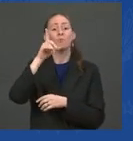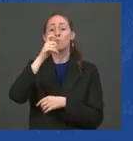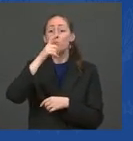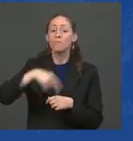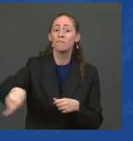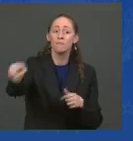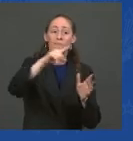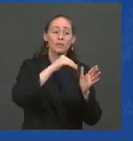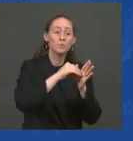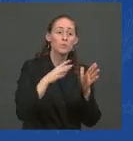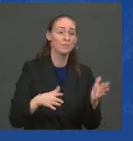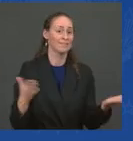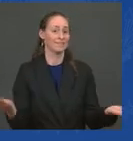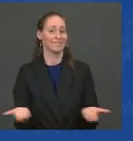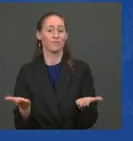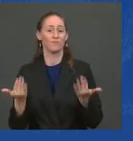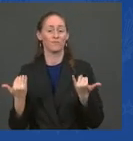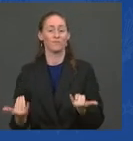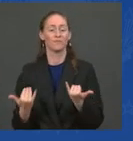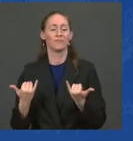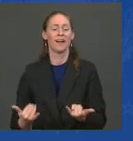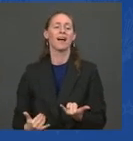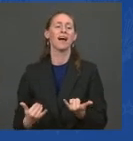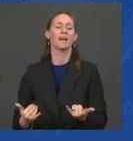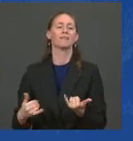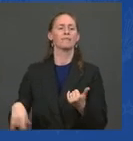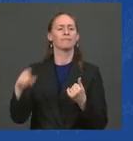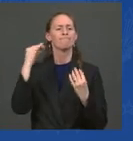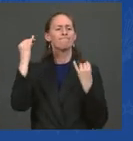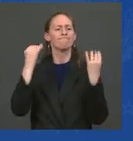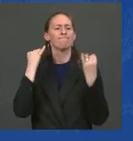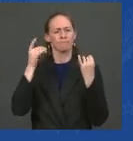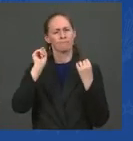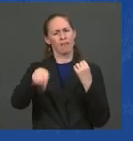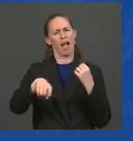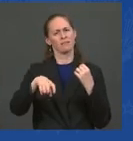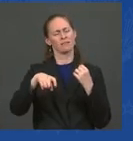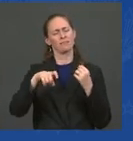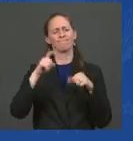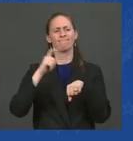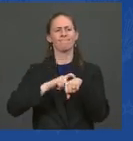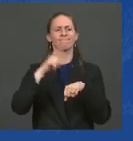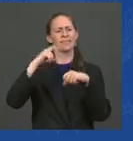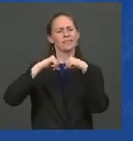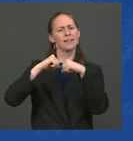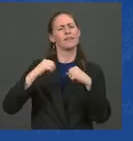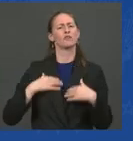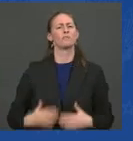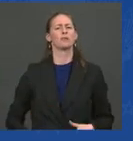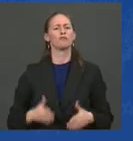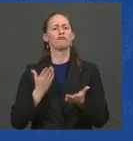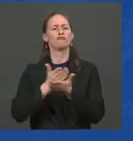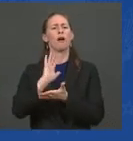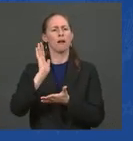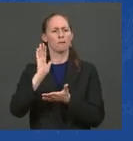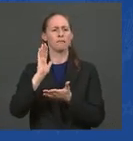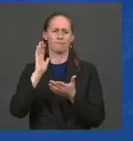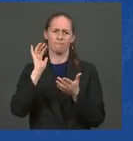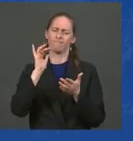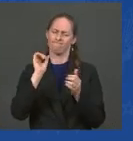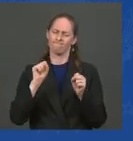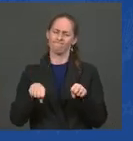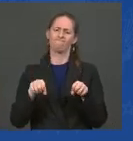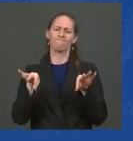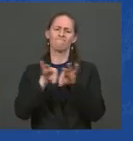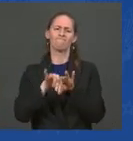audience today who discover and defend human rights as the passion and purpose of our life. So let